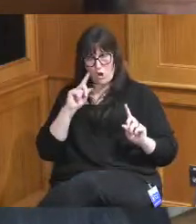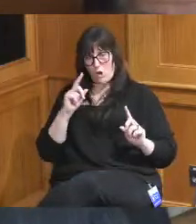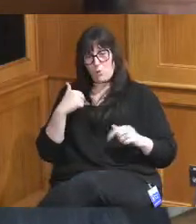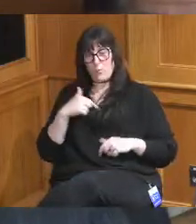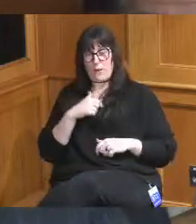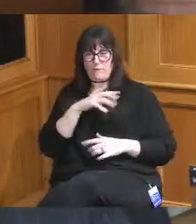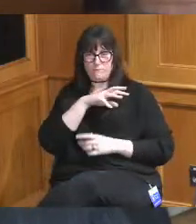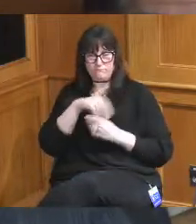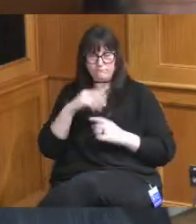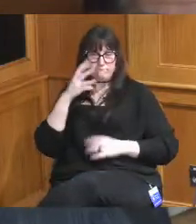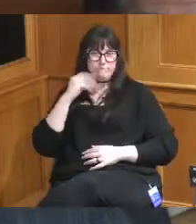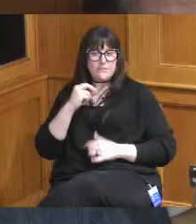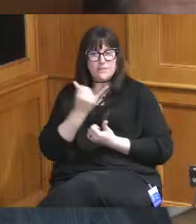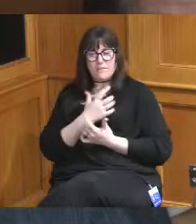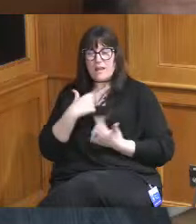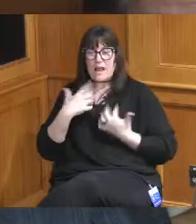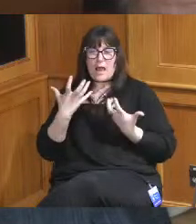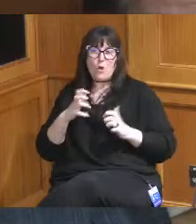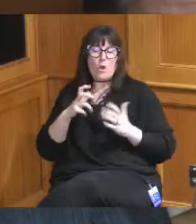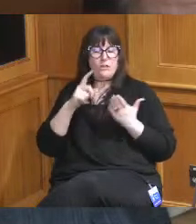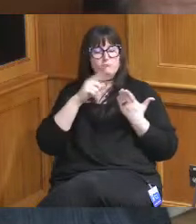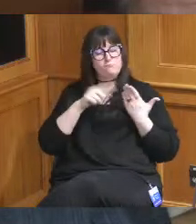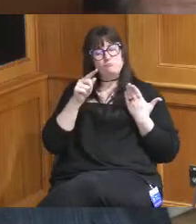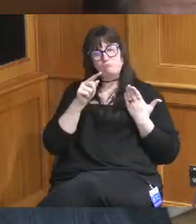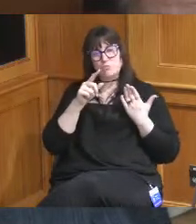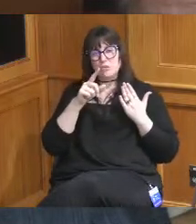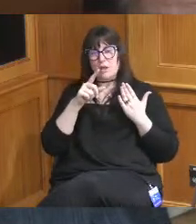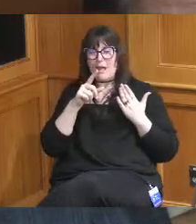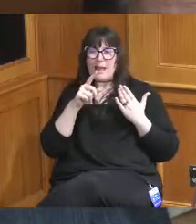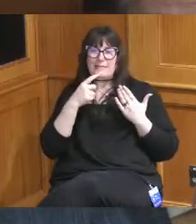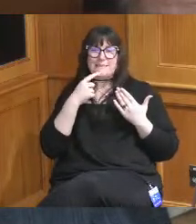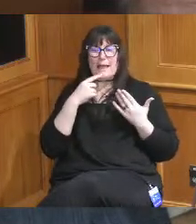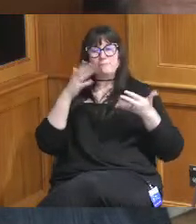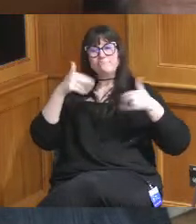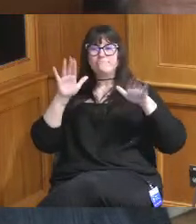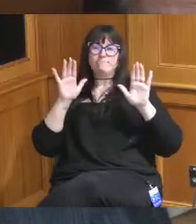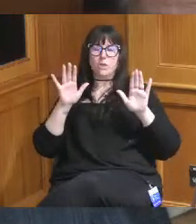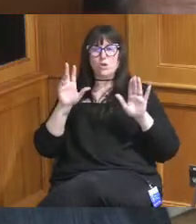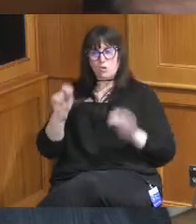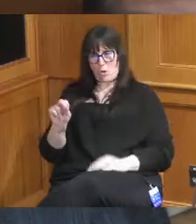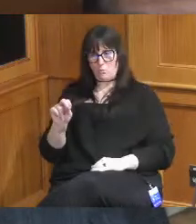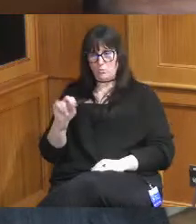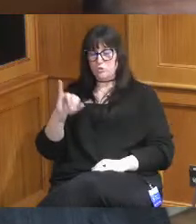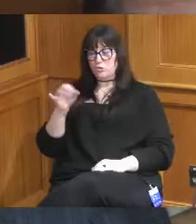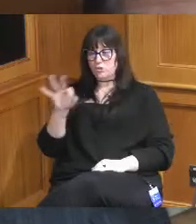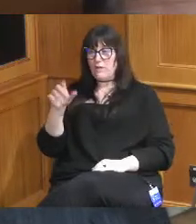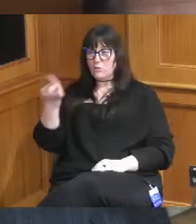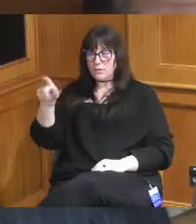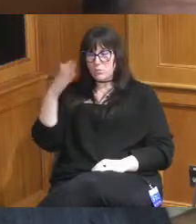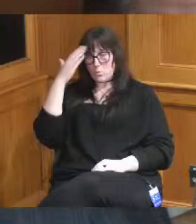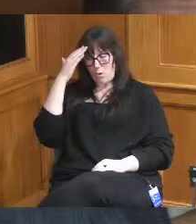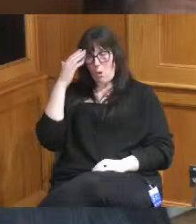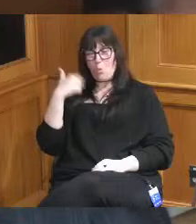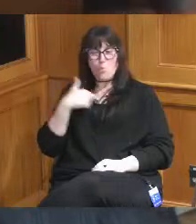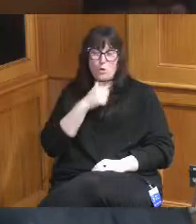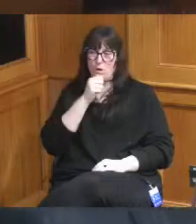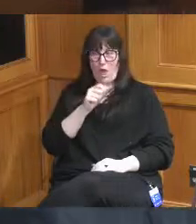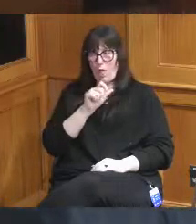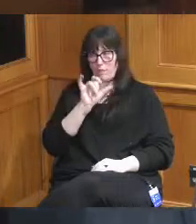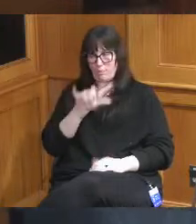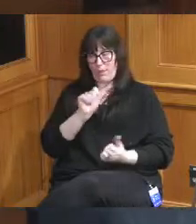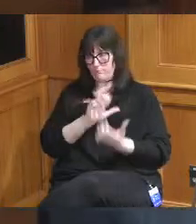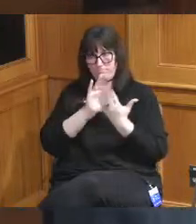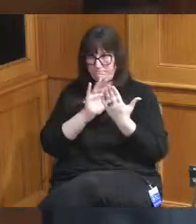I don't want to just check no box. And I know that's not our intention, but I want to let Jeff know that's not the direction I want us to go.